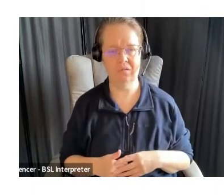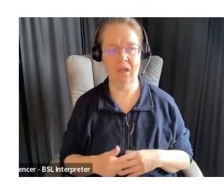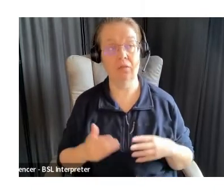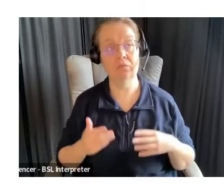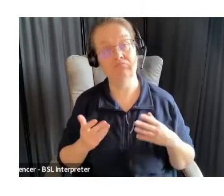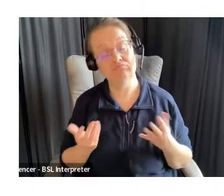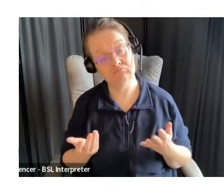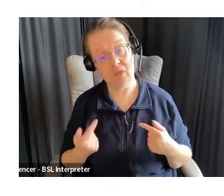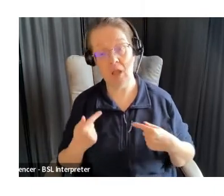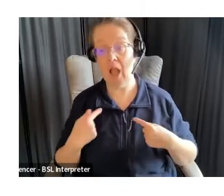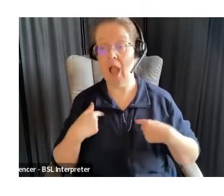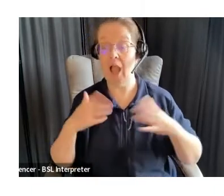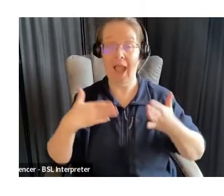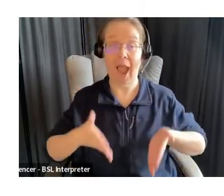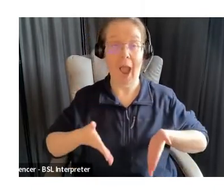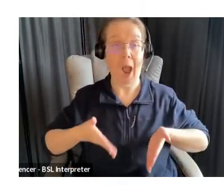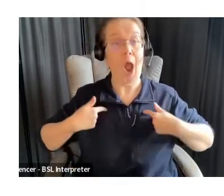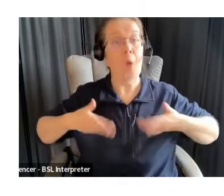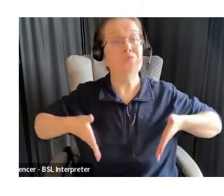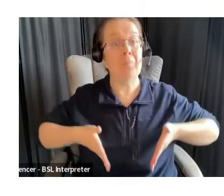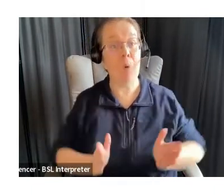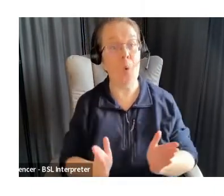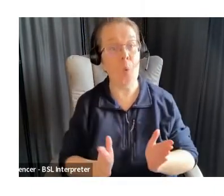Well, I was born, and then,